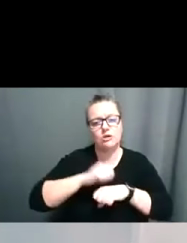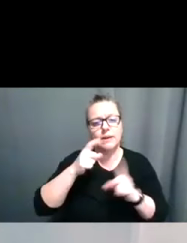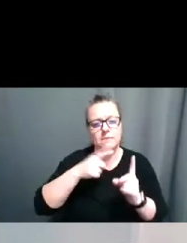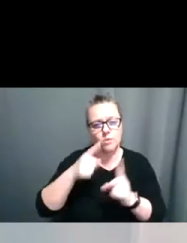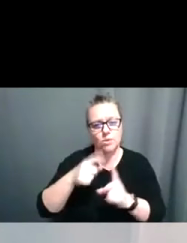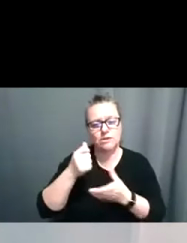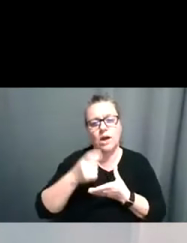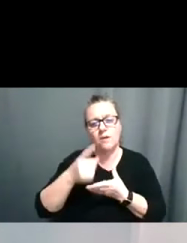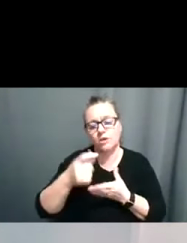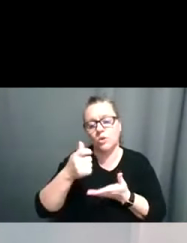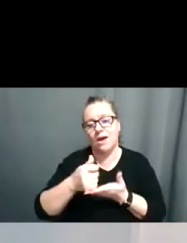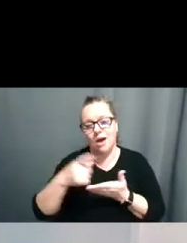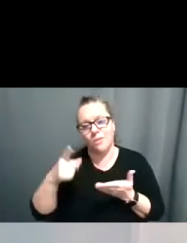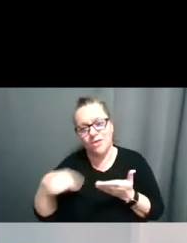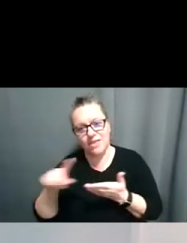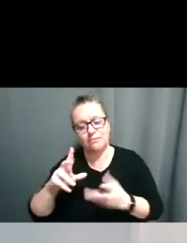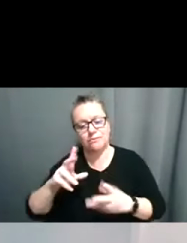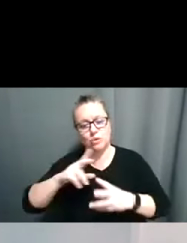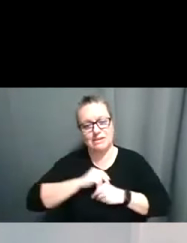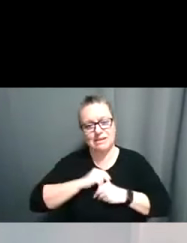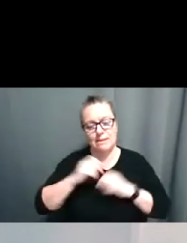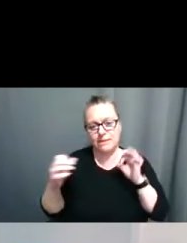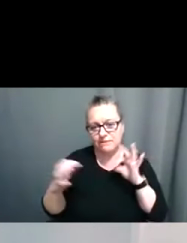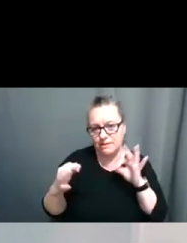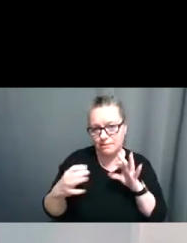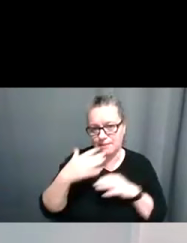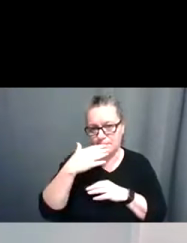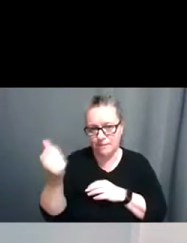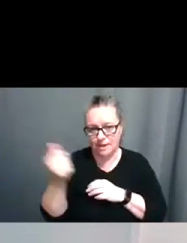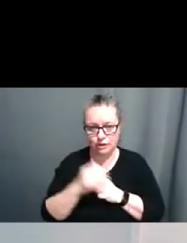you help them take feedback more effectively and graciously.